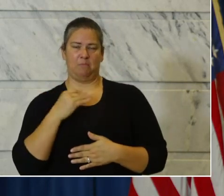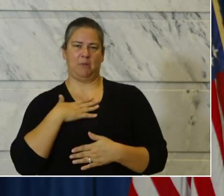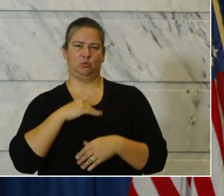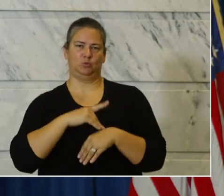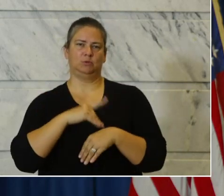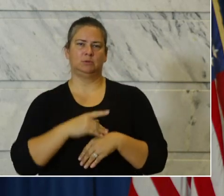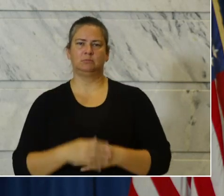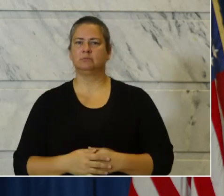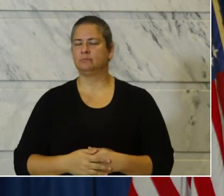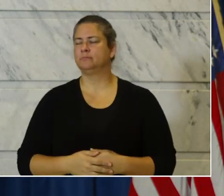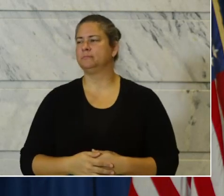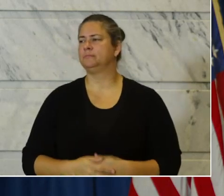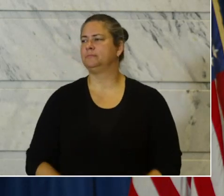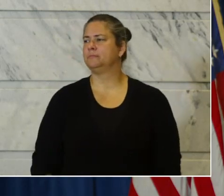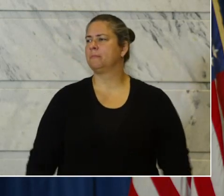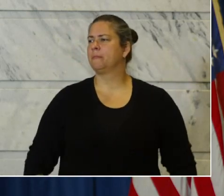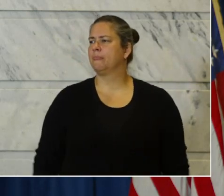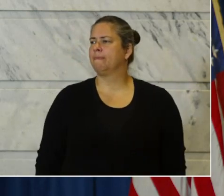Yeah.